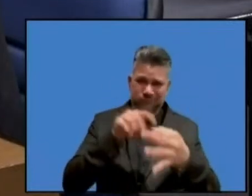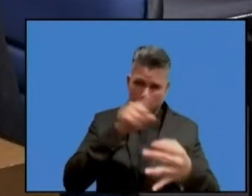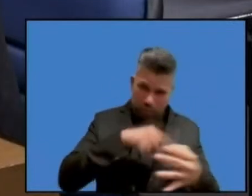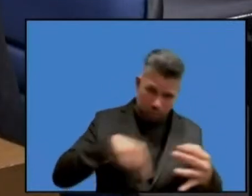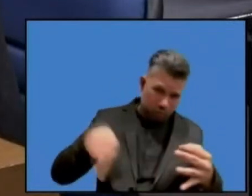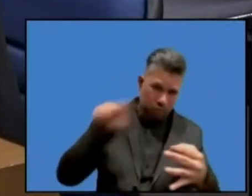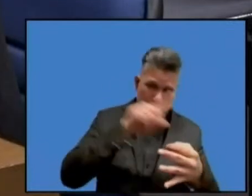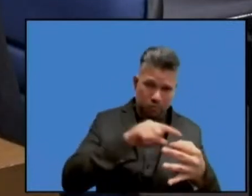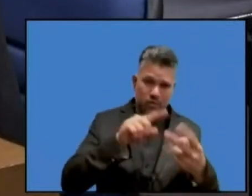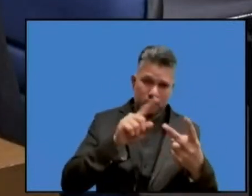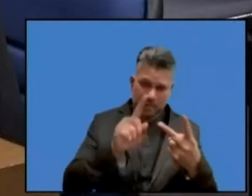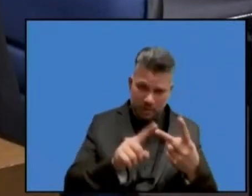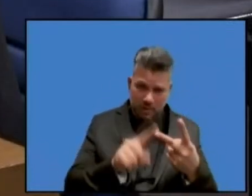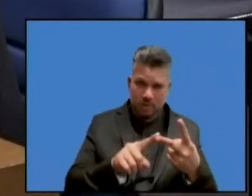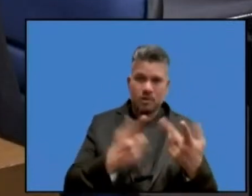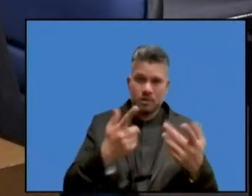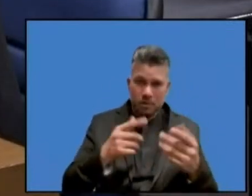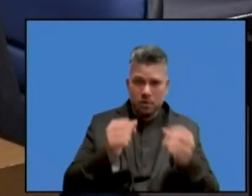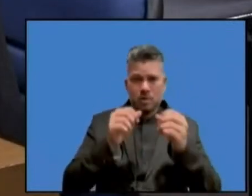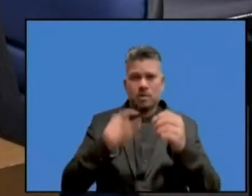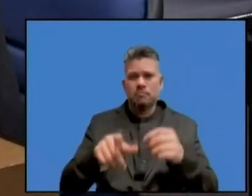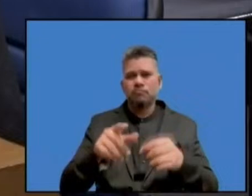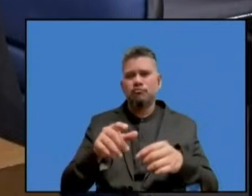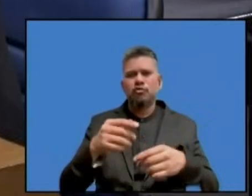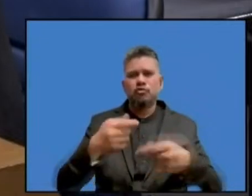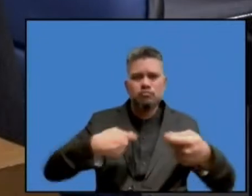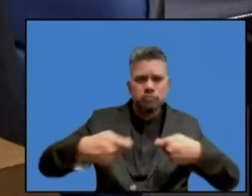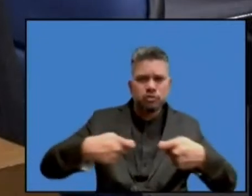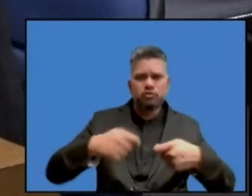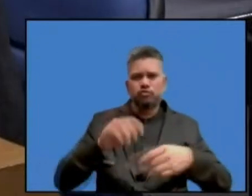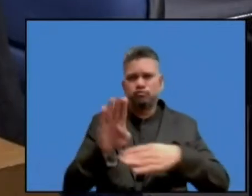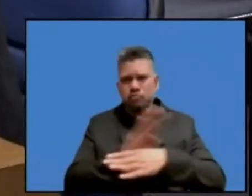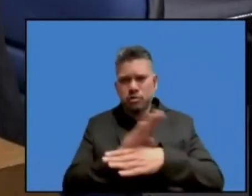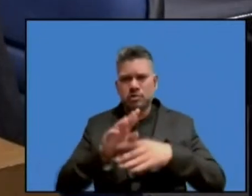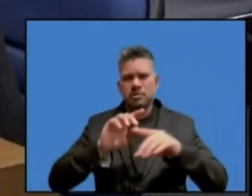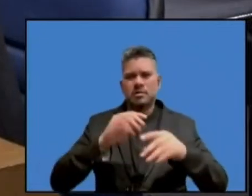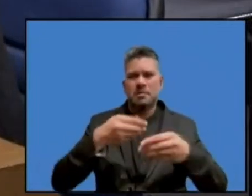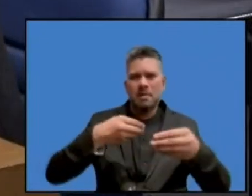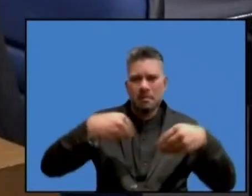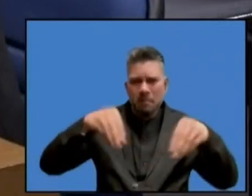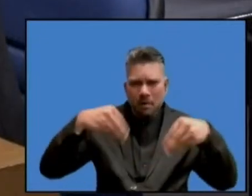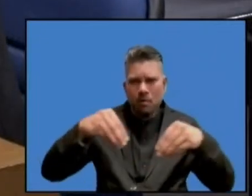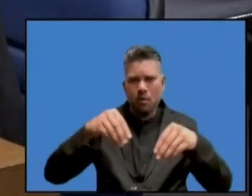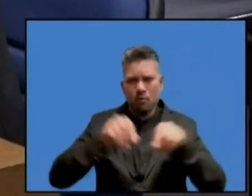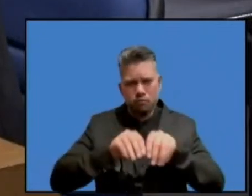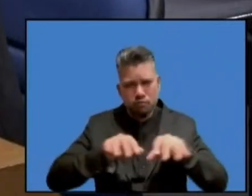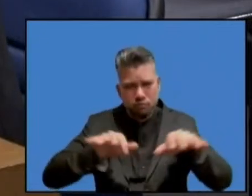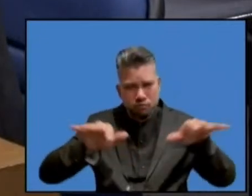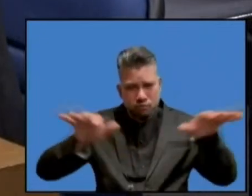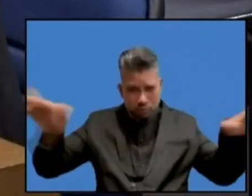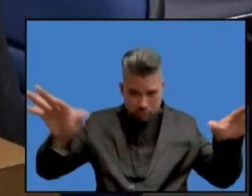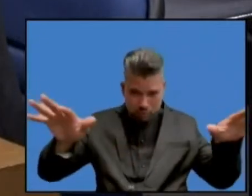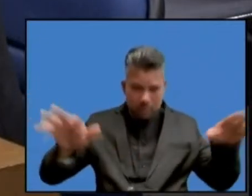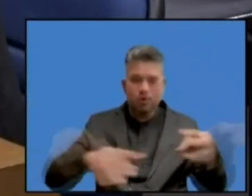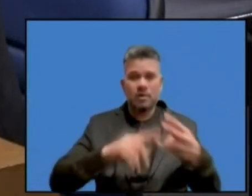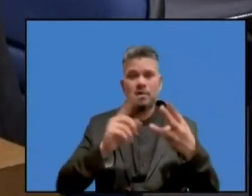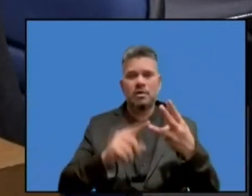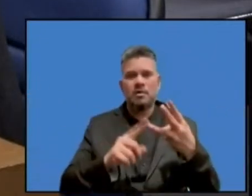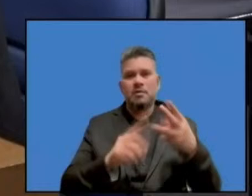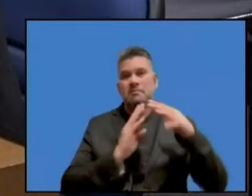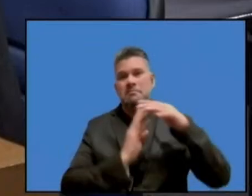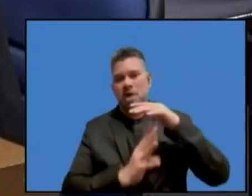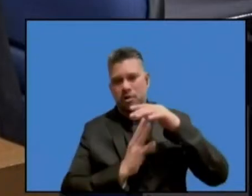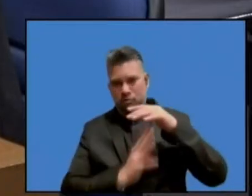regional and global trade and investment, and promoting regional public goods. Migration is a cross-cutting issue